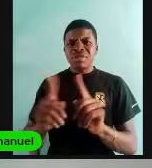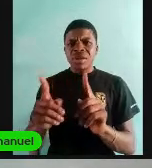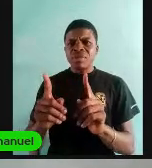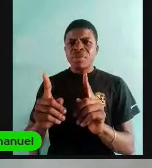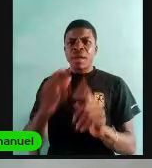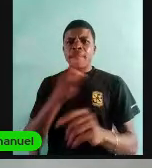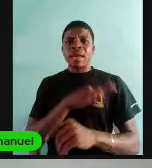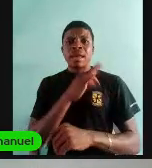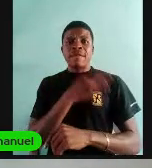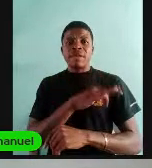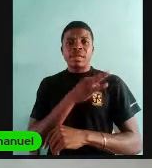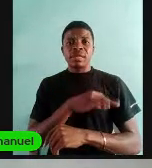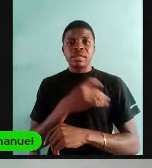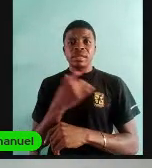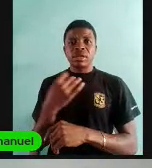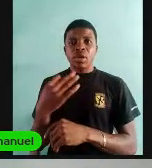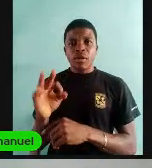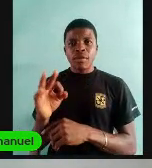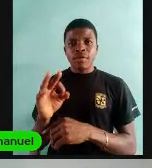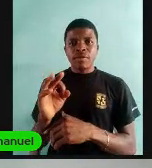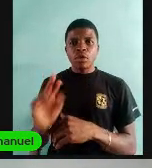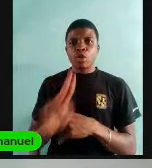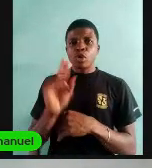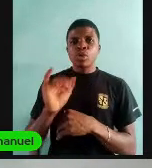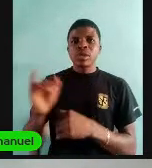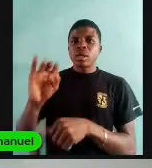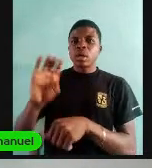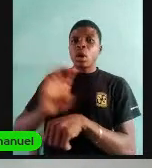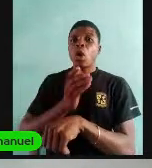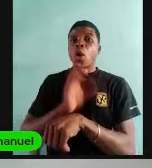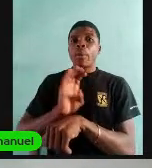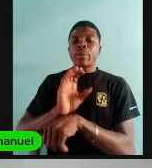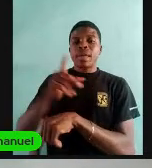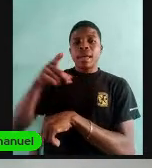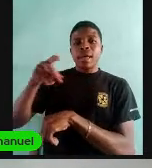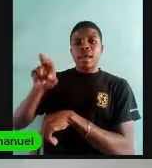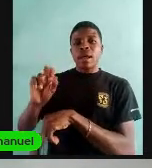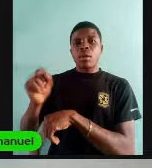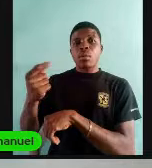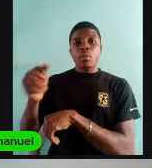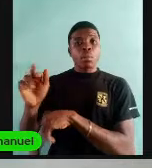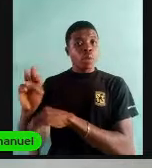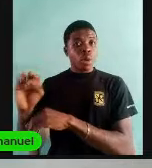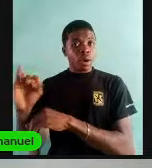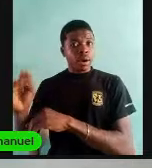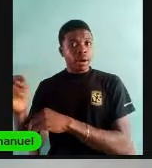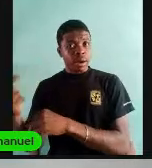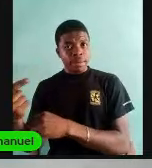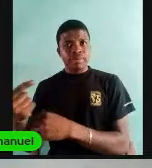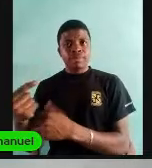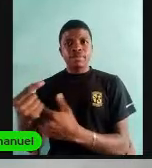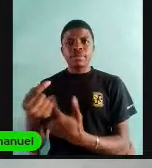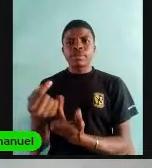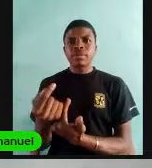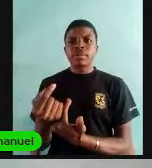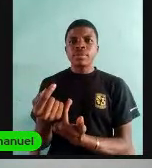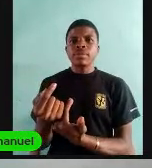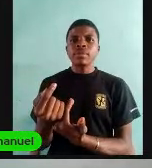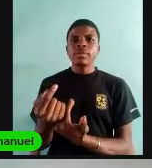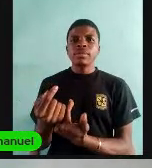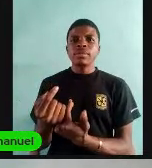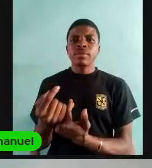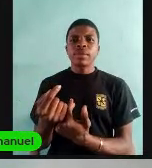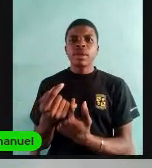on how website looks like. So, as a matter of fact, like there are a lot of websites out there. Like, let me show you guys a